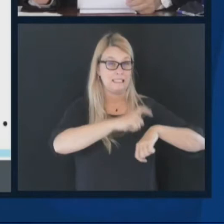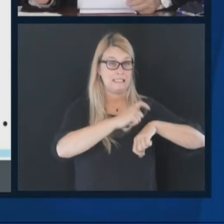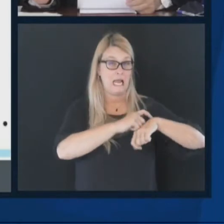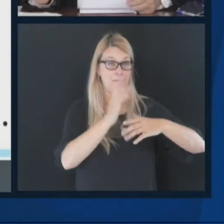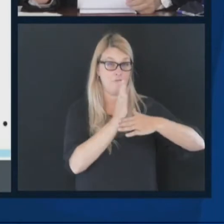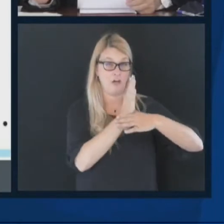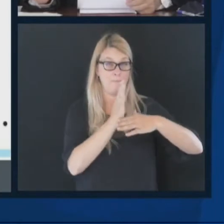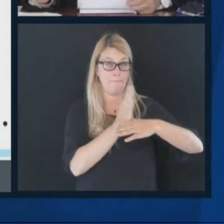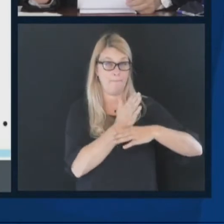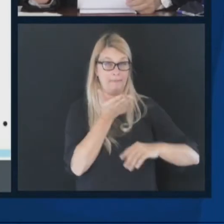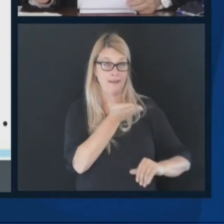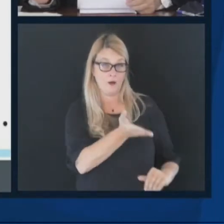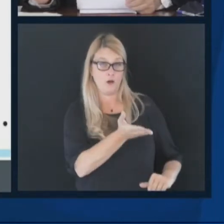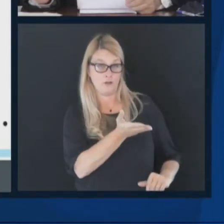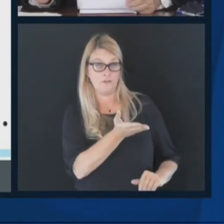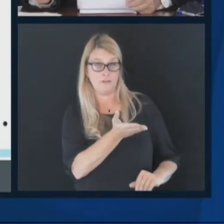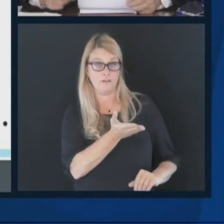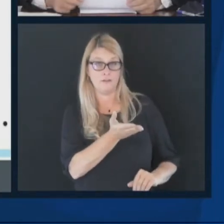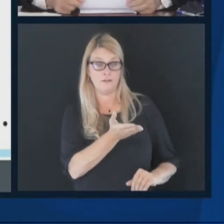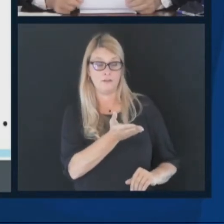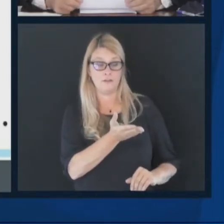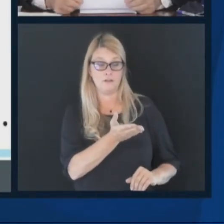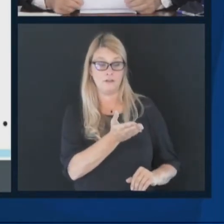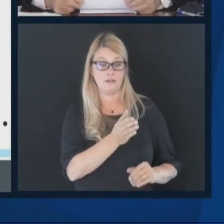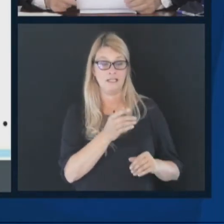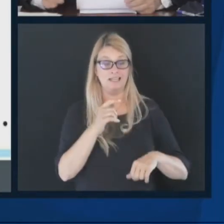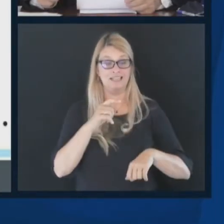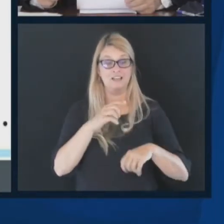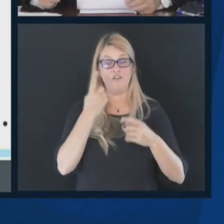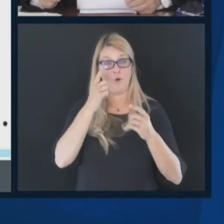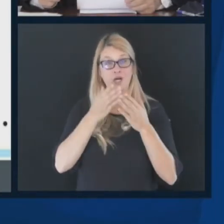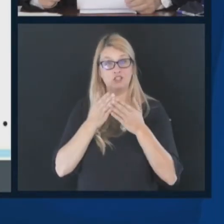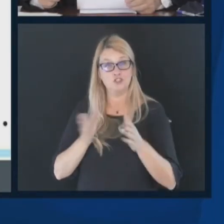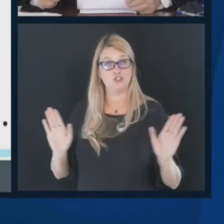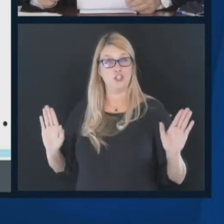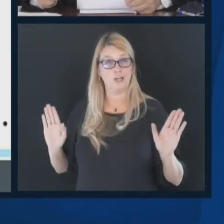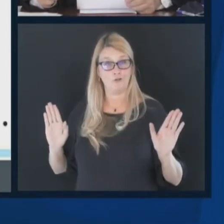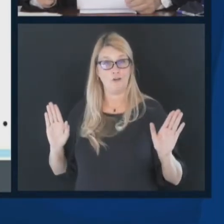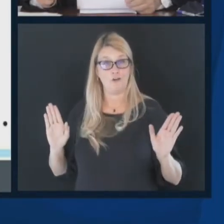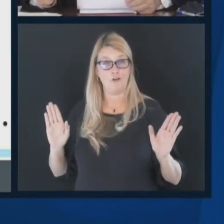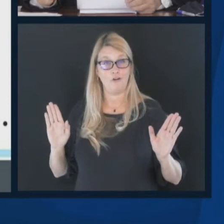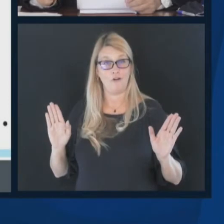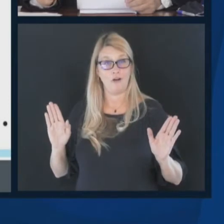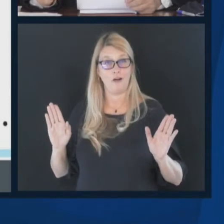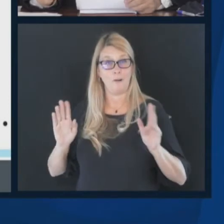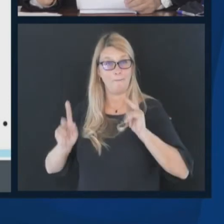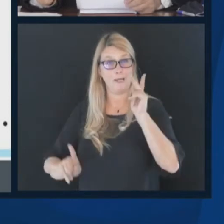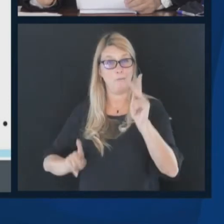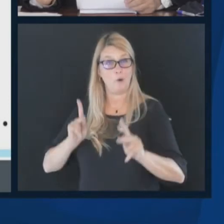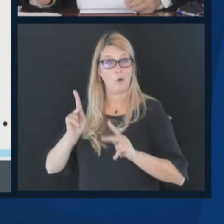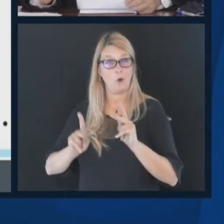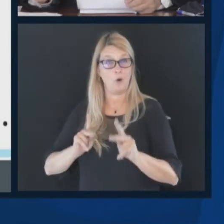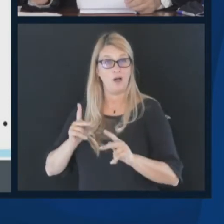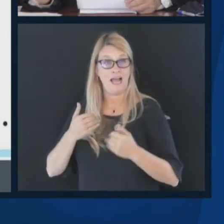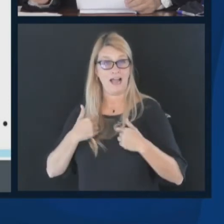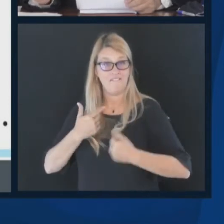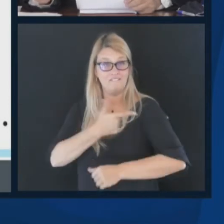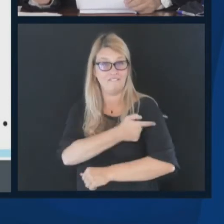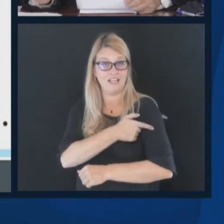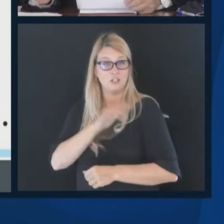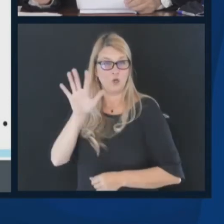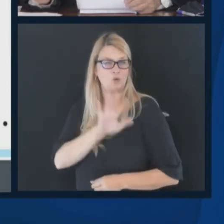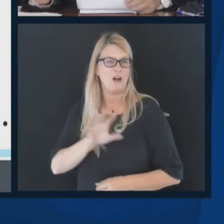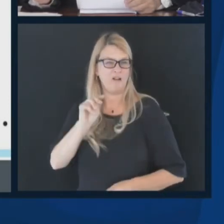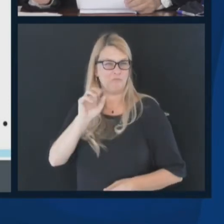timetable to get to the general population, we think now is probably around